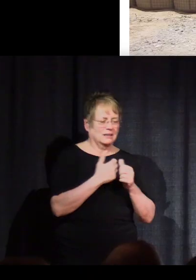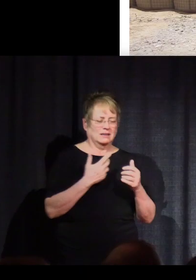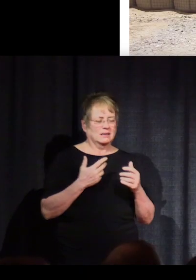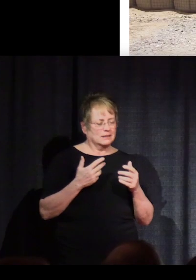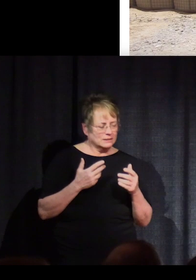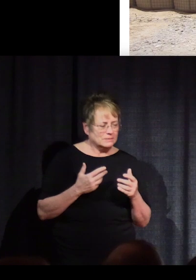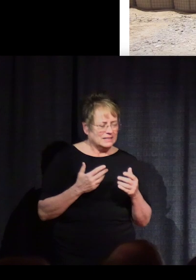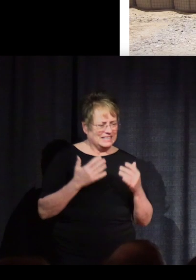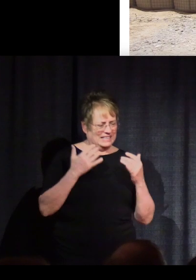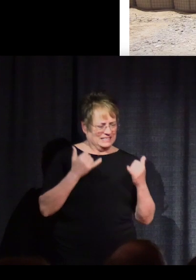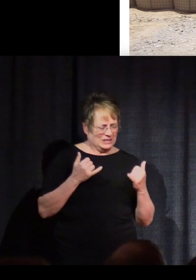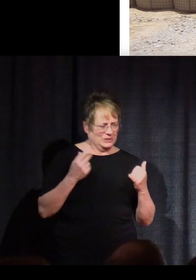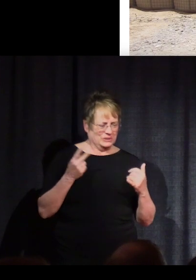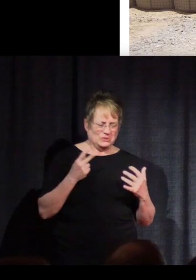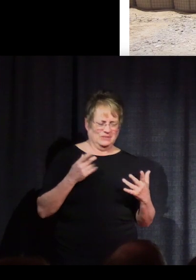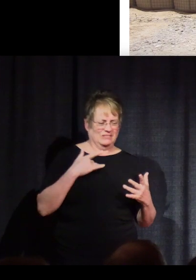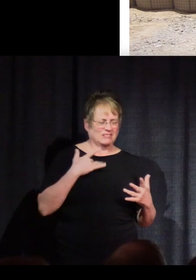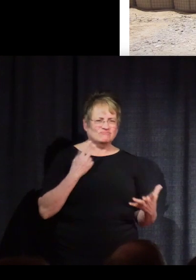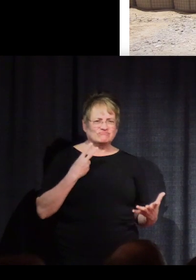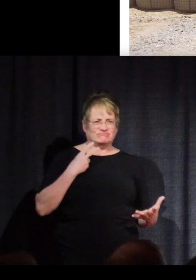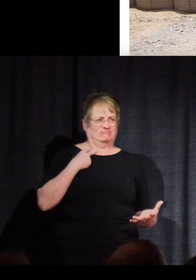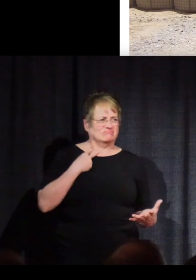that we now both felt stuck in.